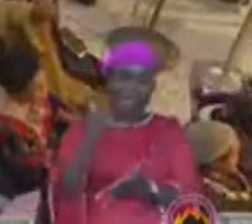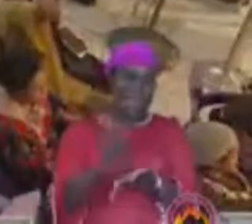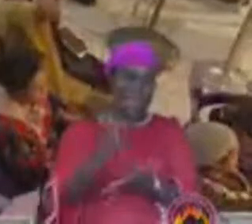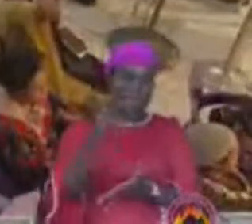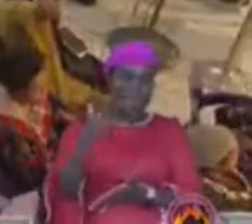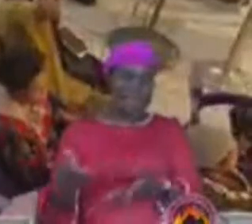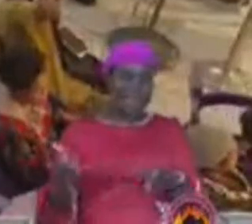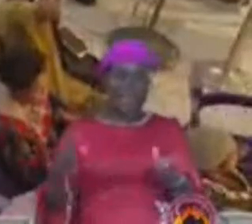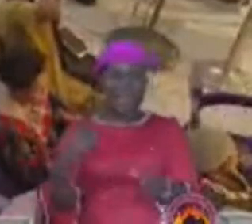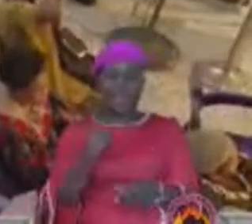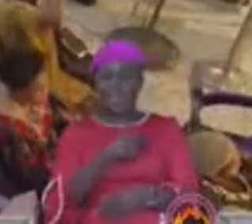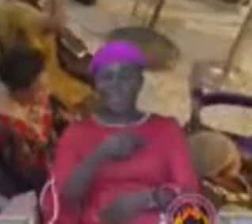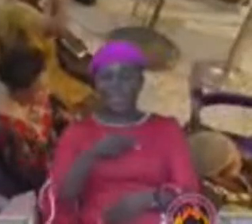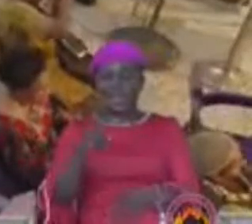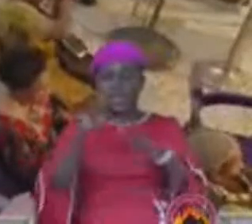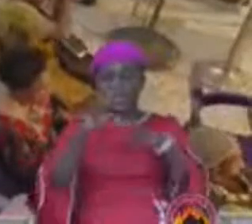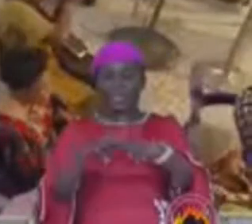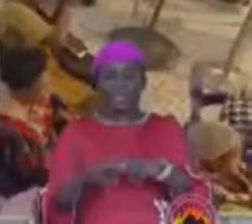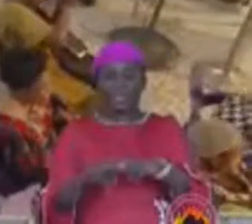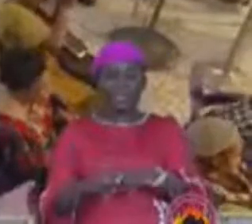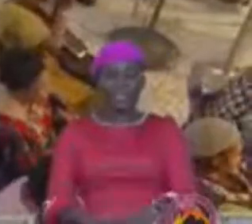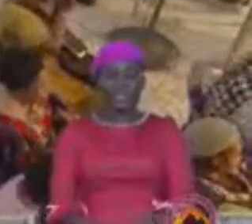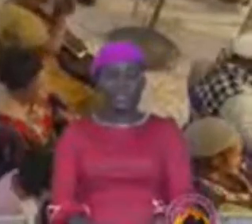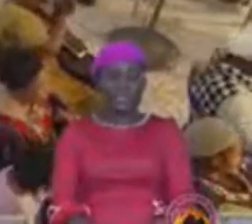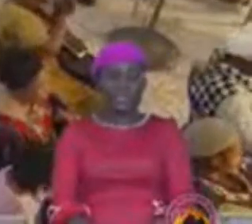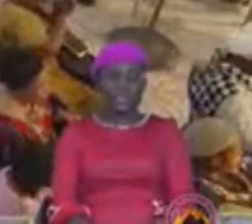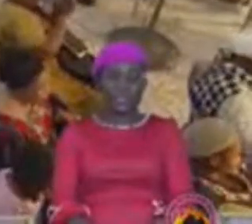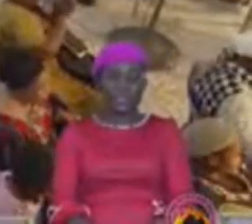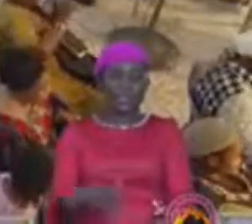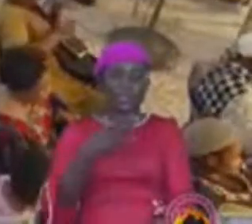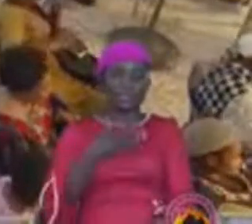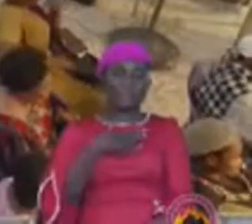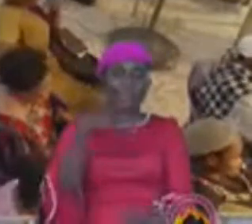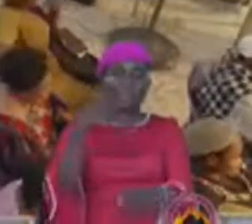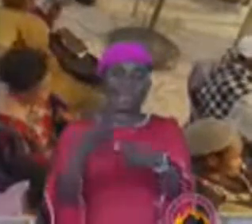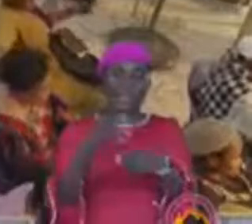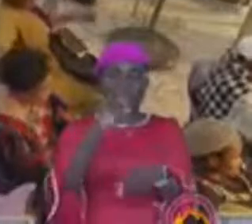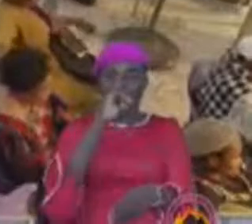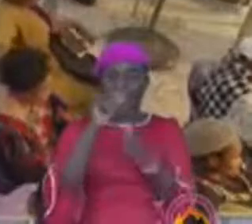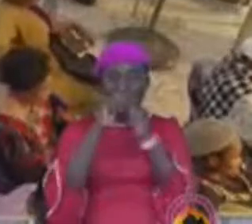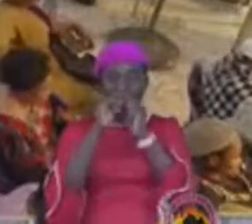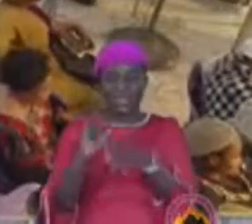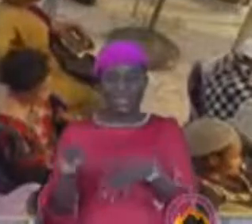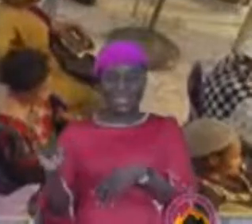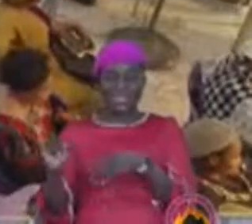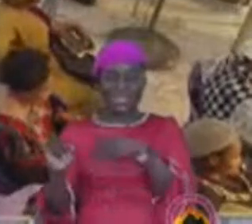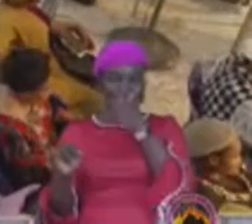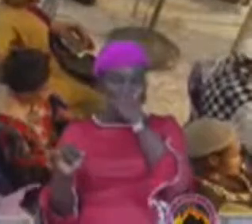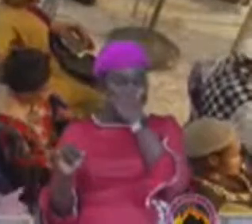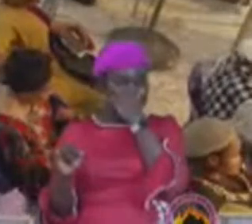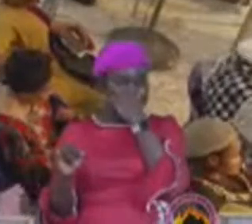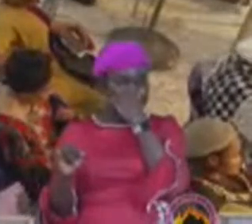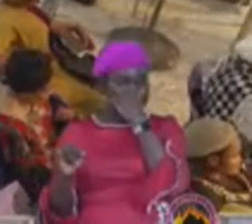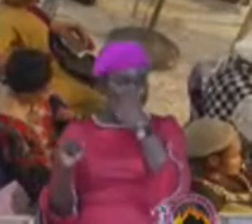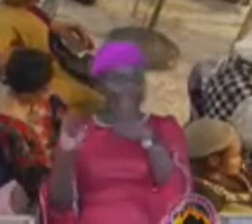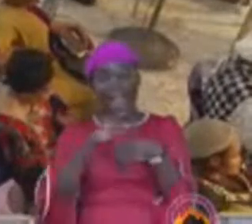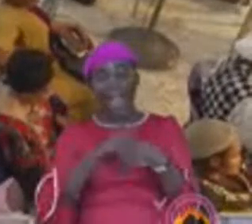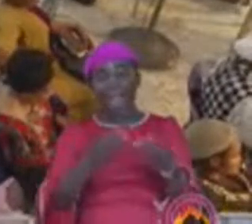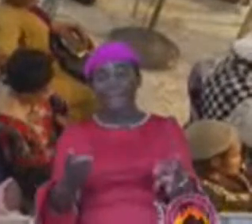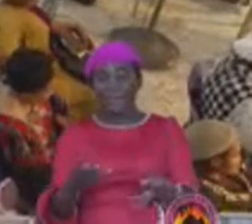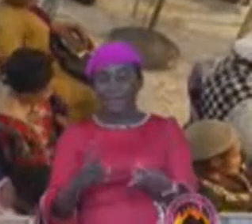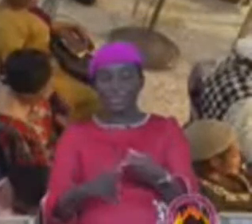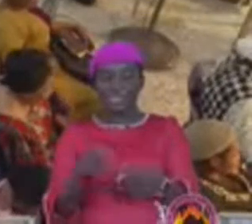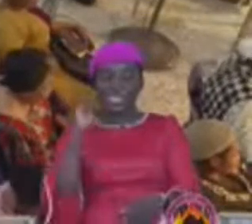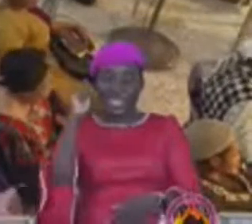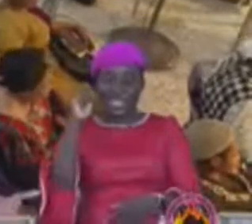you. Let's have a seat. My name is Sister Blessing Daniel. I want to give this testimony to the